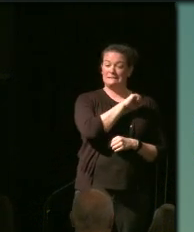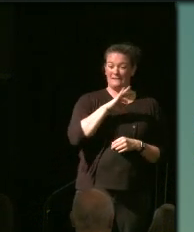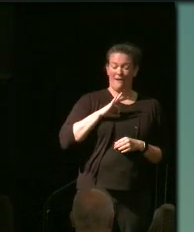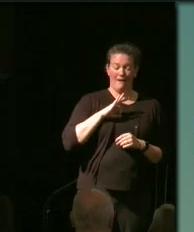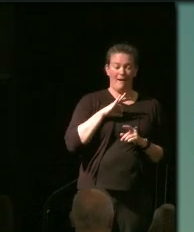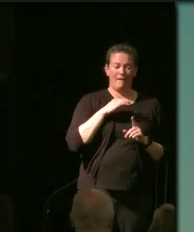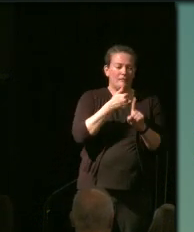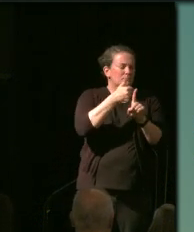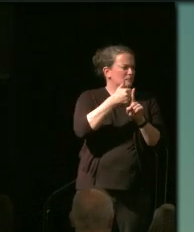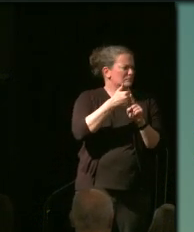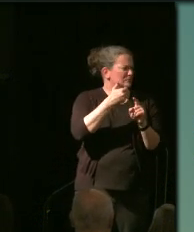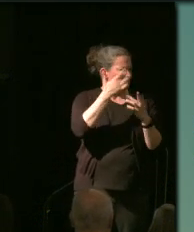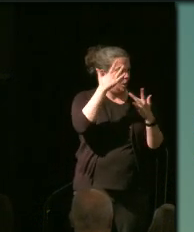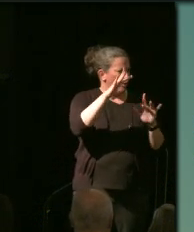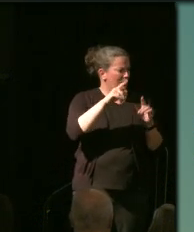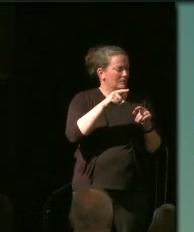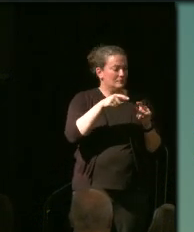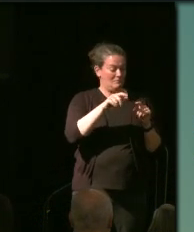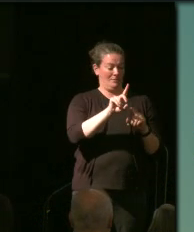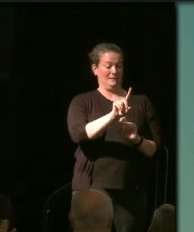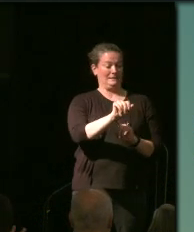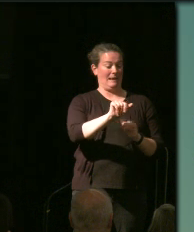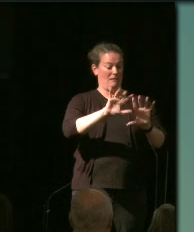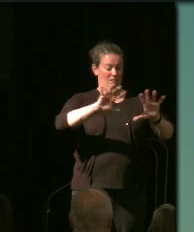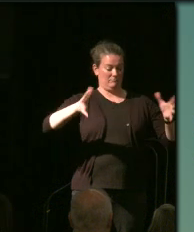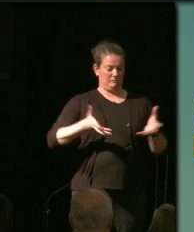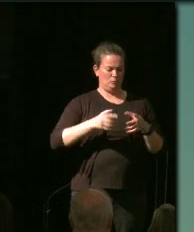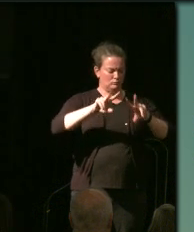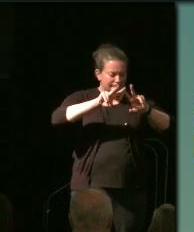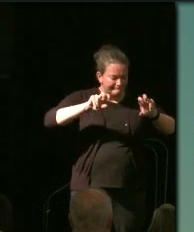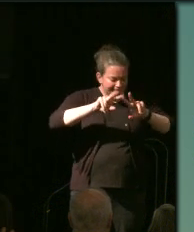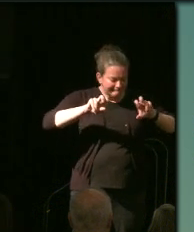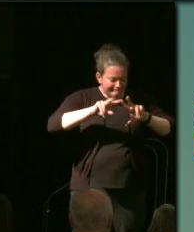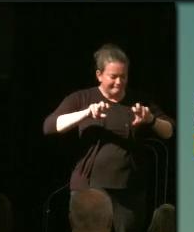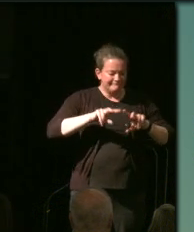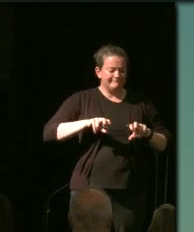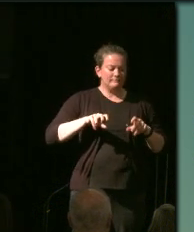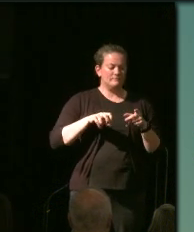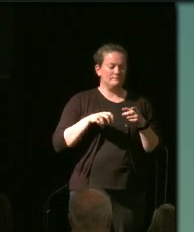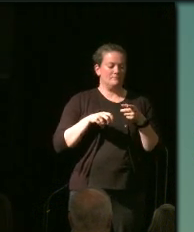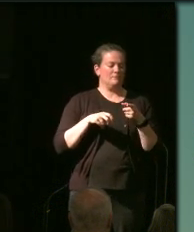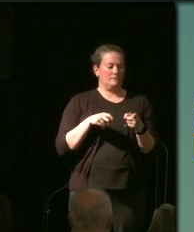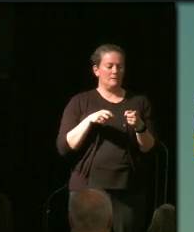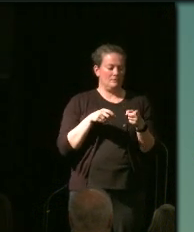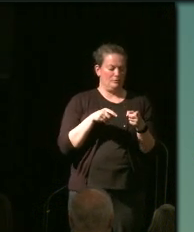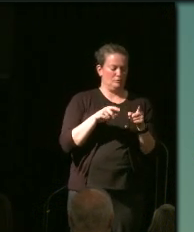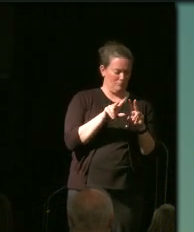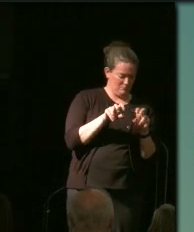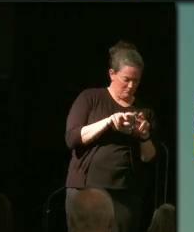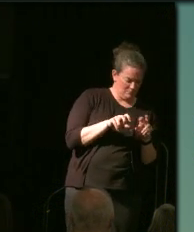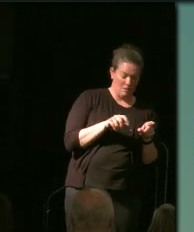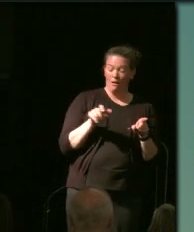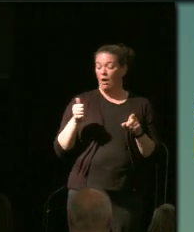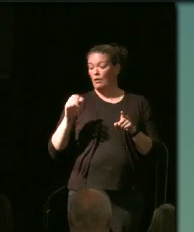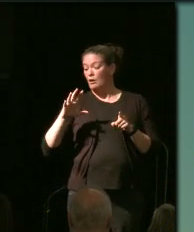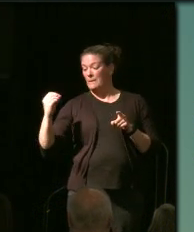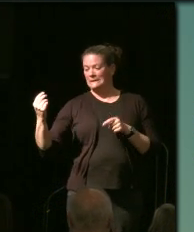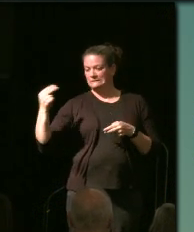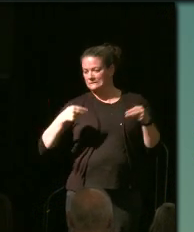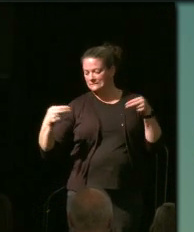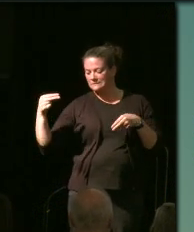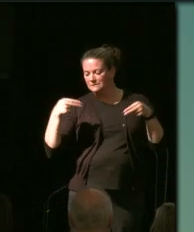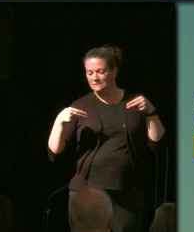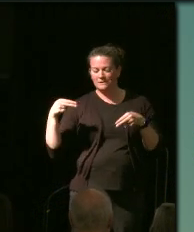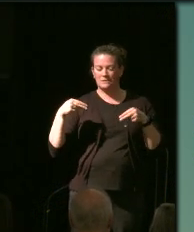data, and they actually shared the data with other companies who are working in the same area, and we all kind of came together to a really